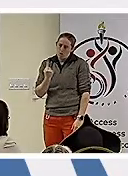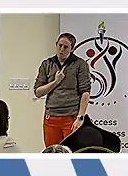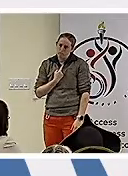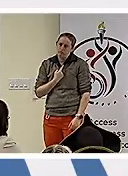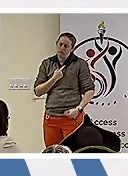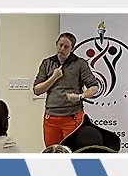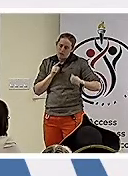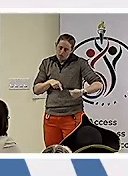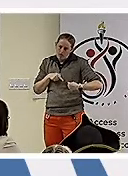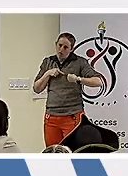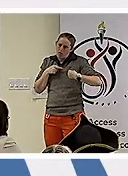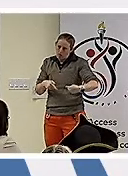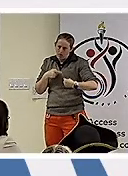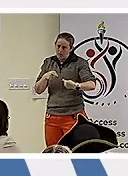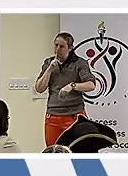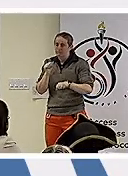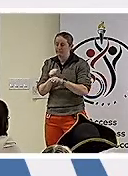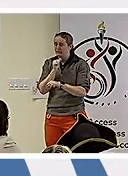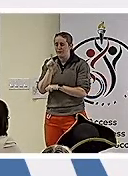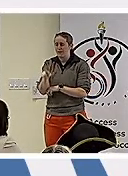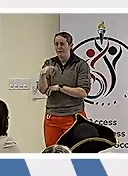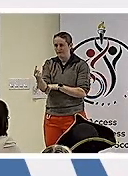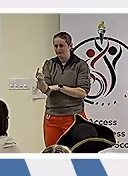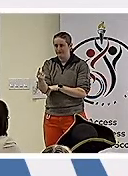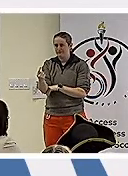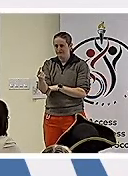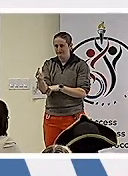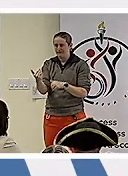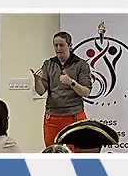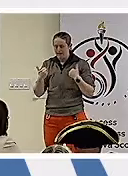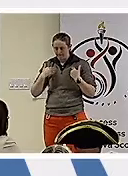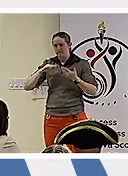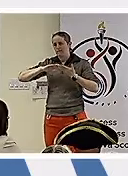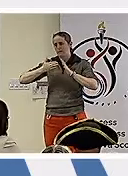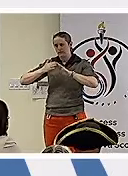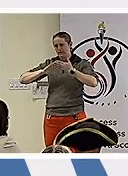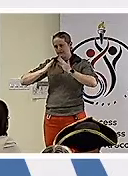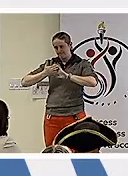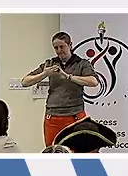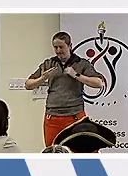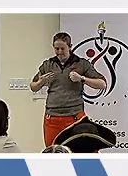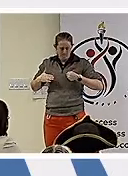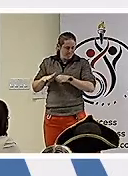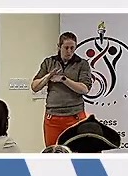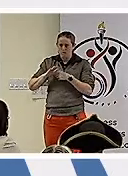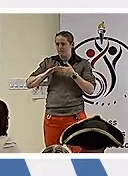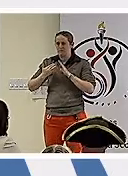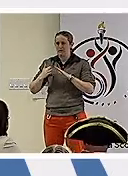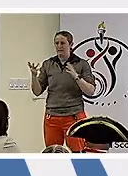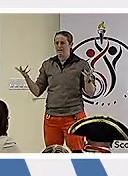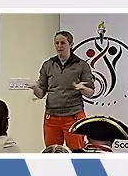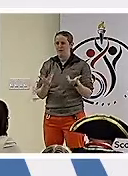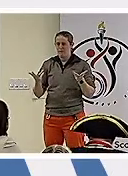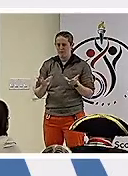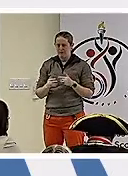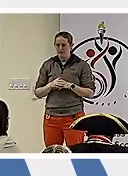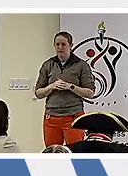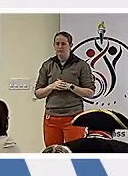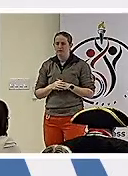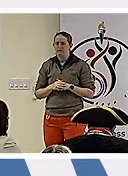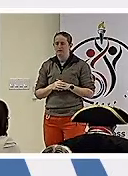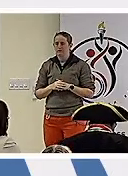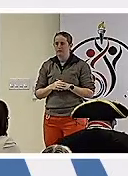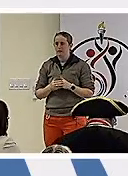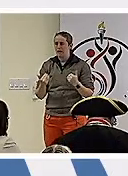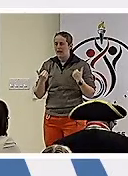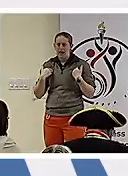you're not. There's an entire community that is here. And there's an entire